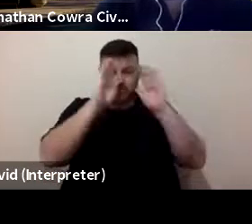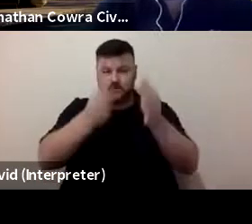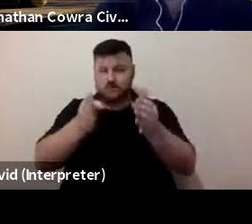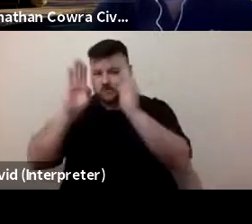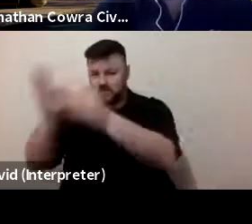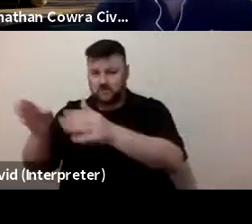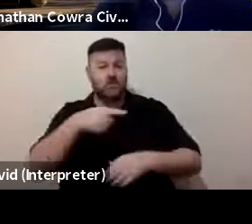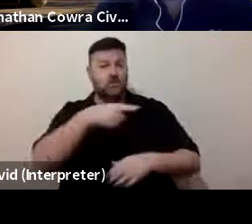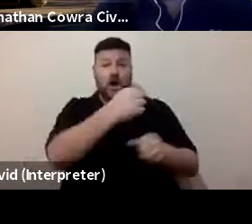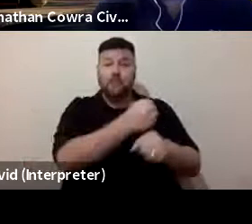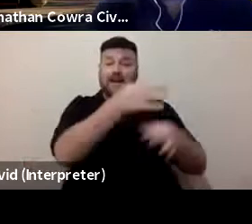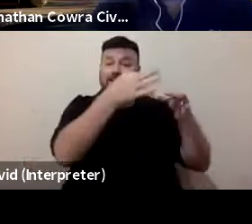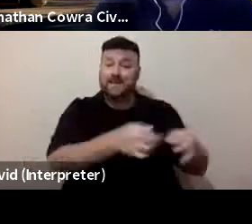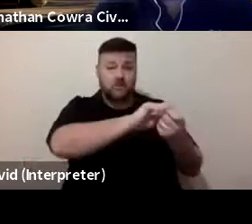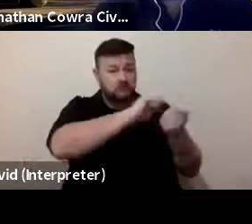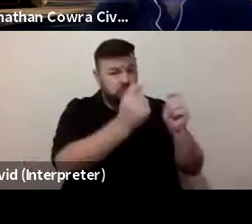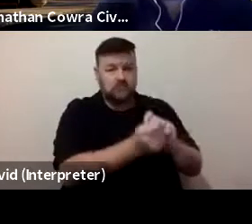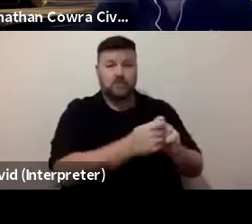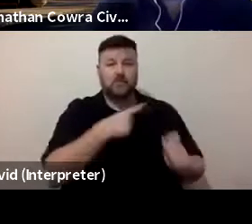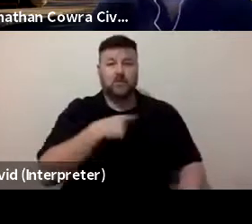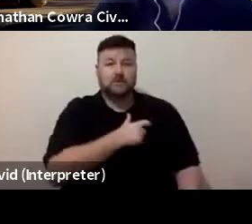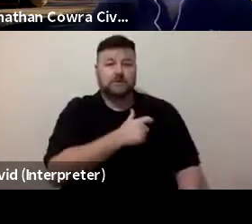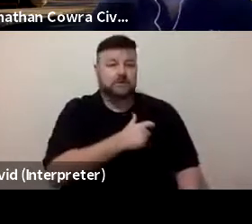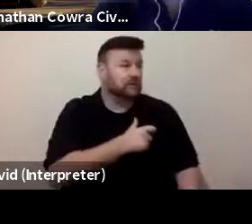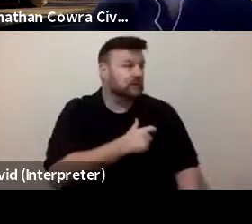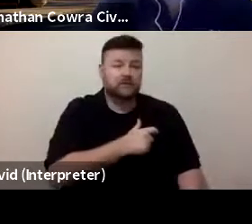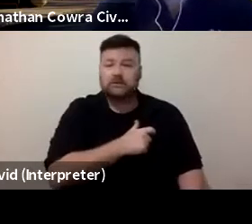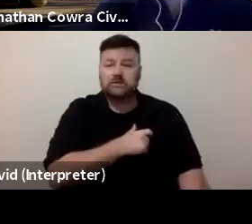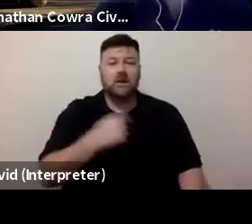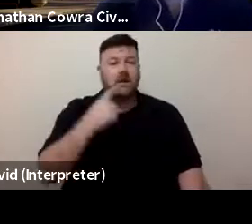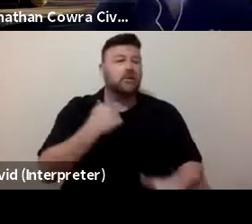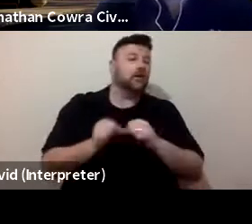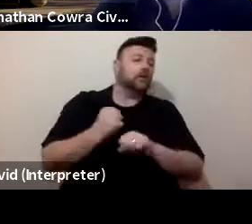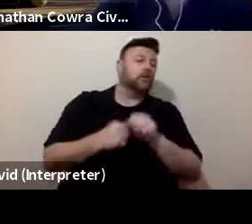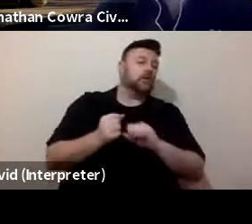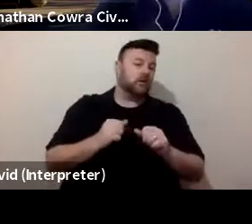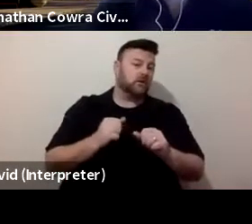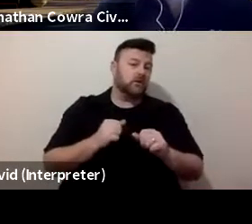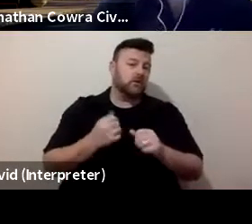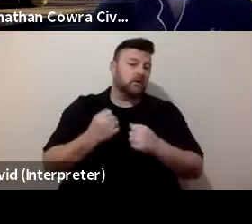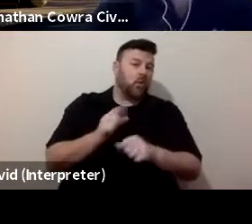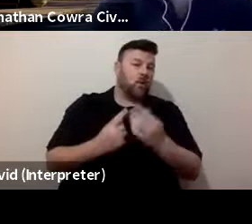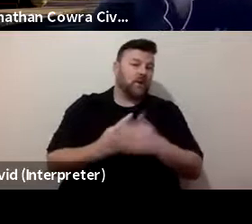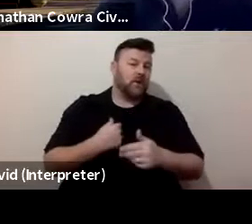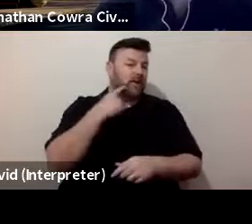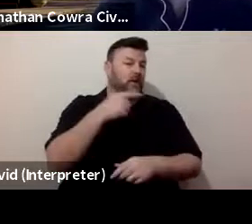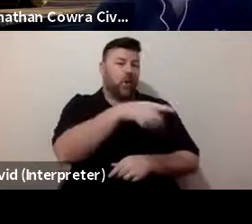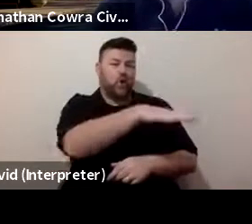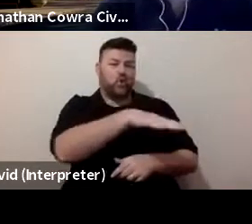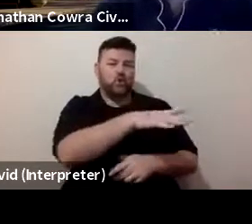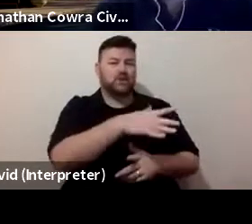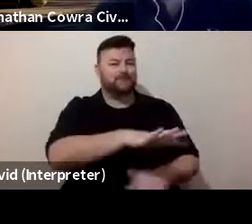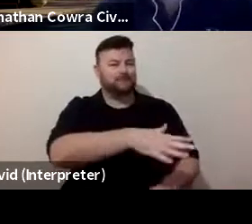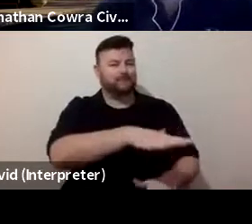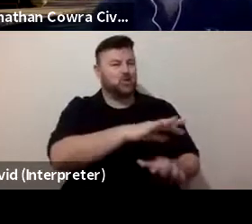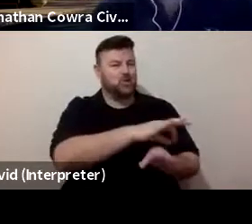fear and kind of pretending things aren't happening. And I think those are the ones who are not doing particularly well. I